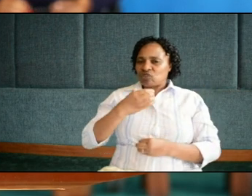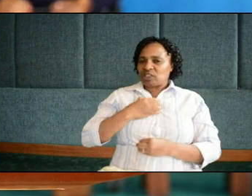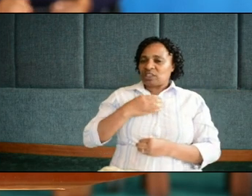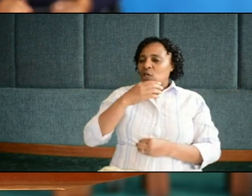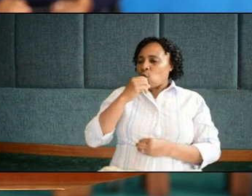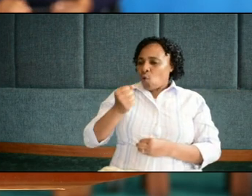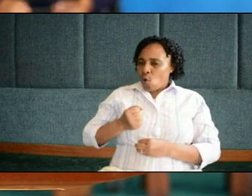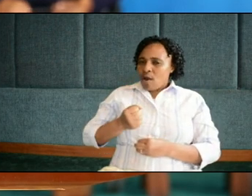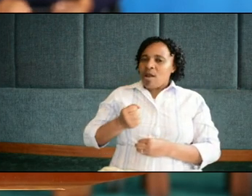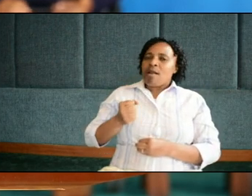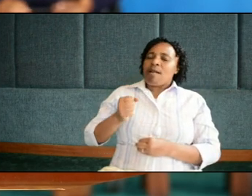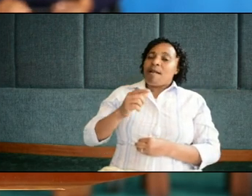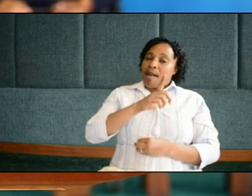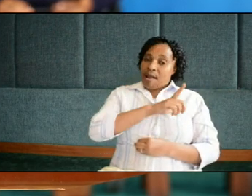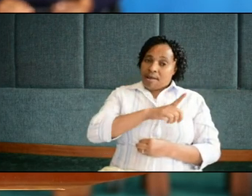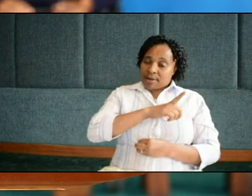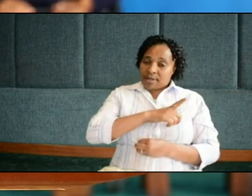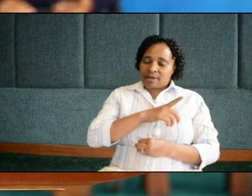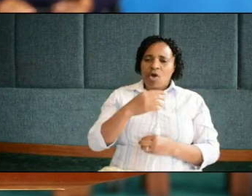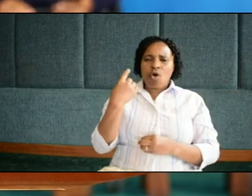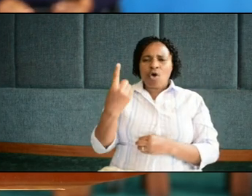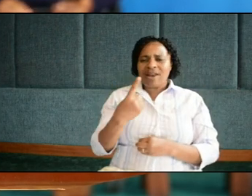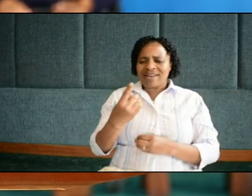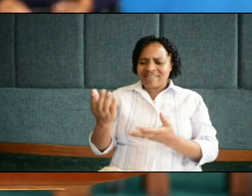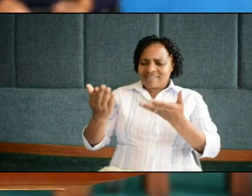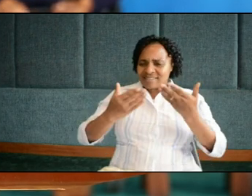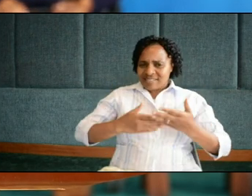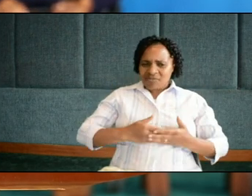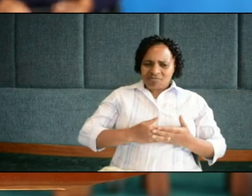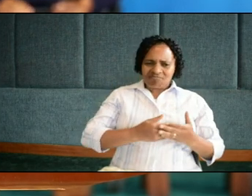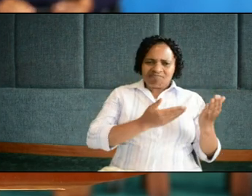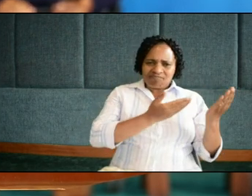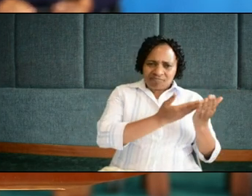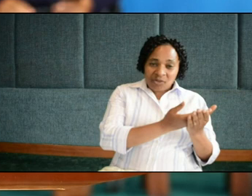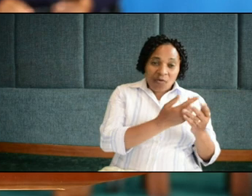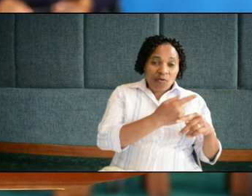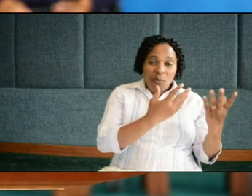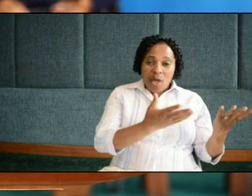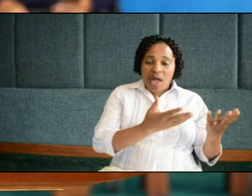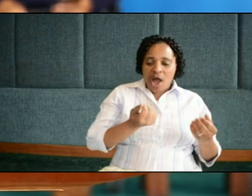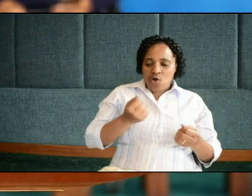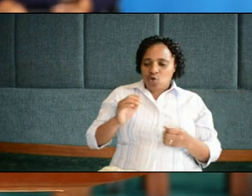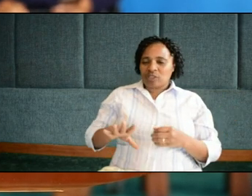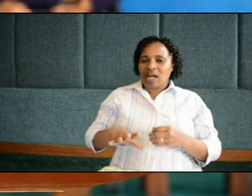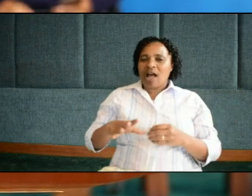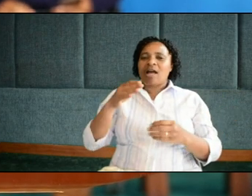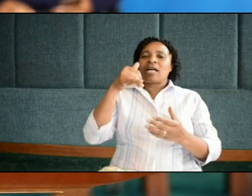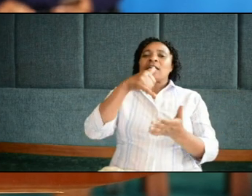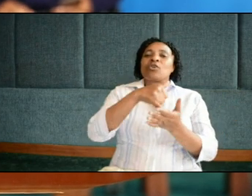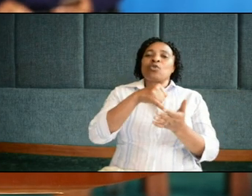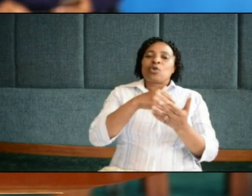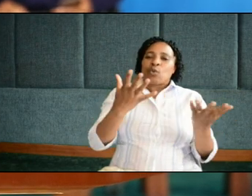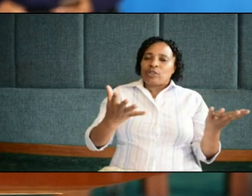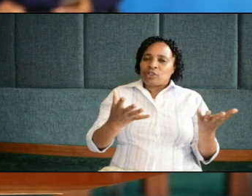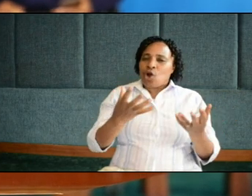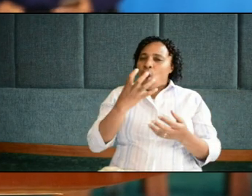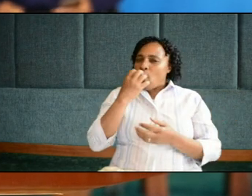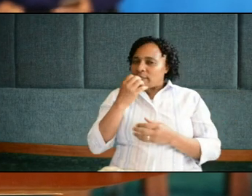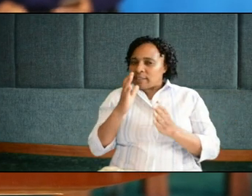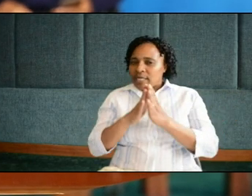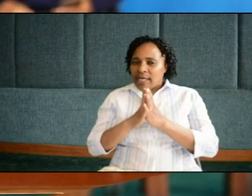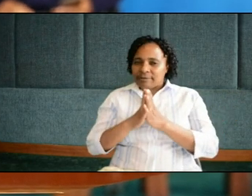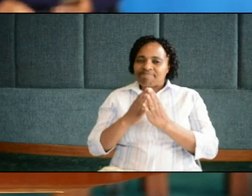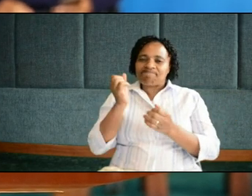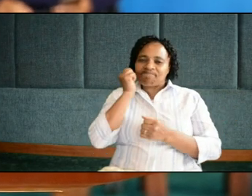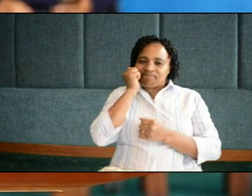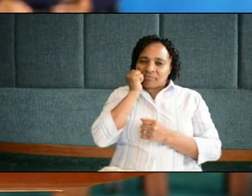went to visit the old lady, and the old lady had received a package from her daughter containing oranges and lemons. So the old lady